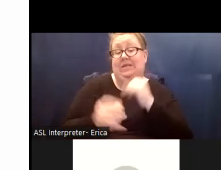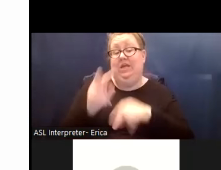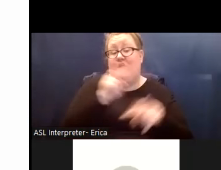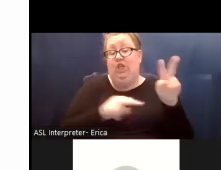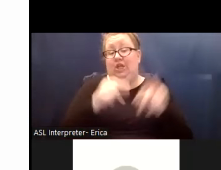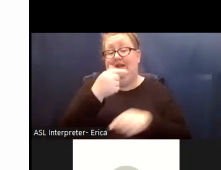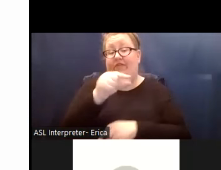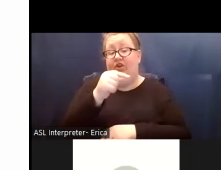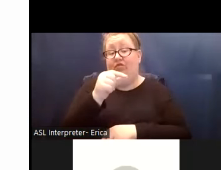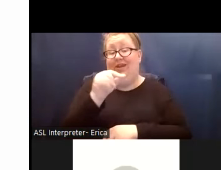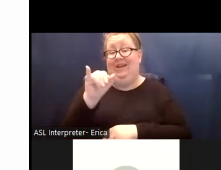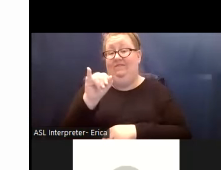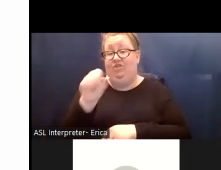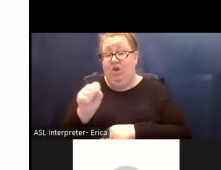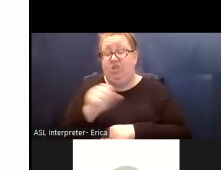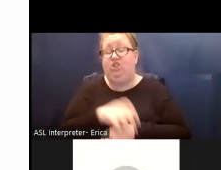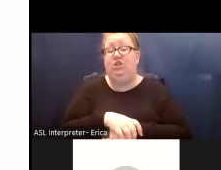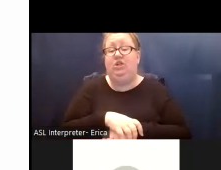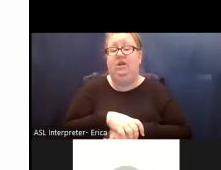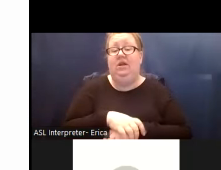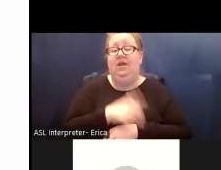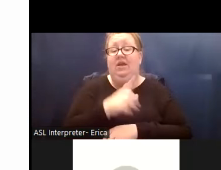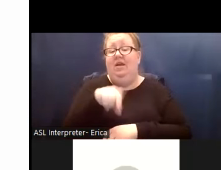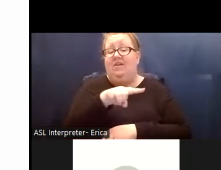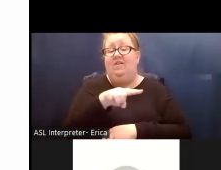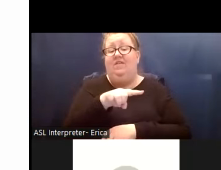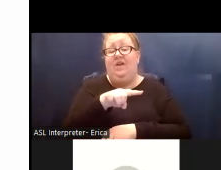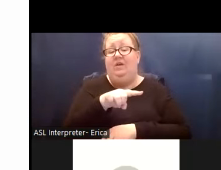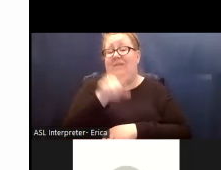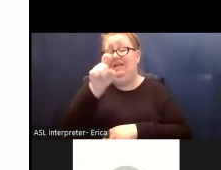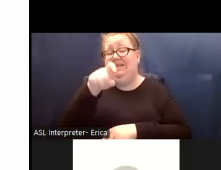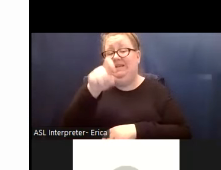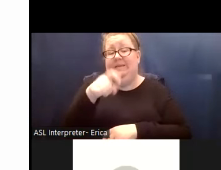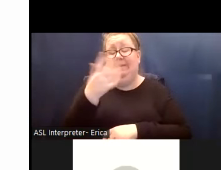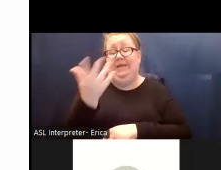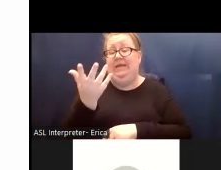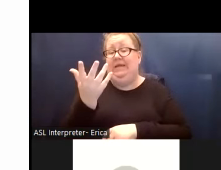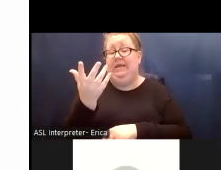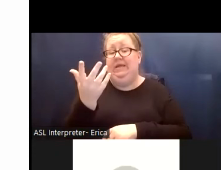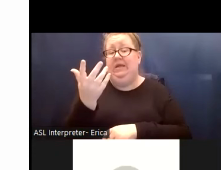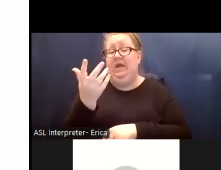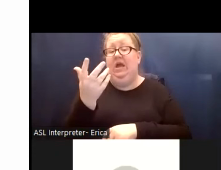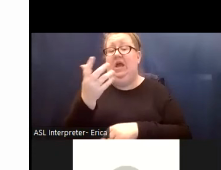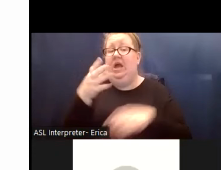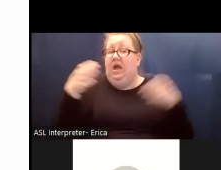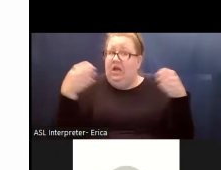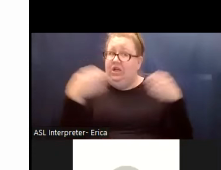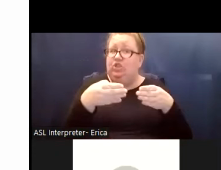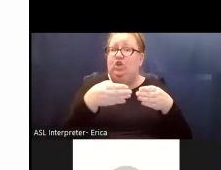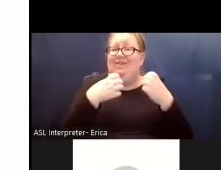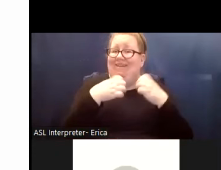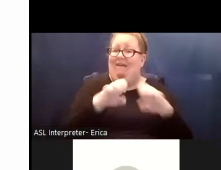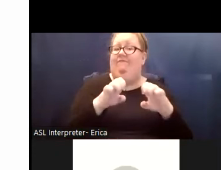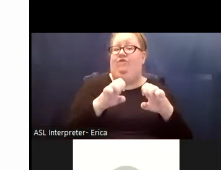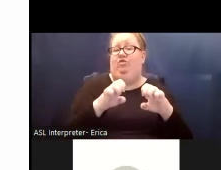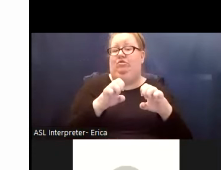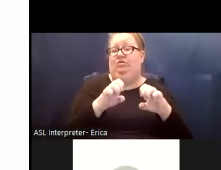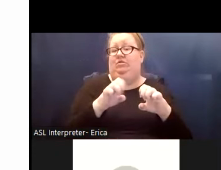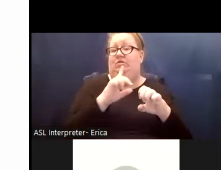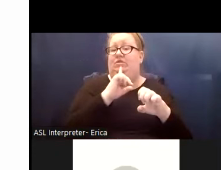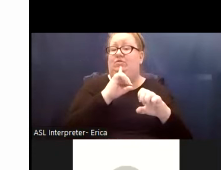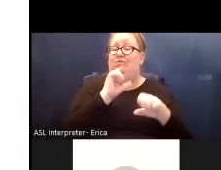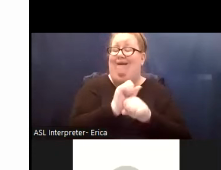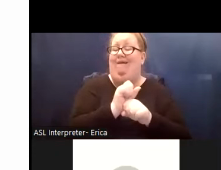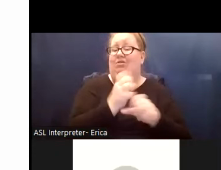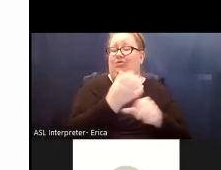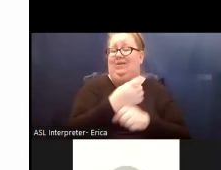green infrastructure, there would need to be a concerted effort to actually get